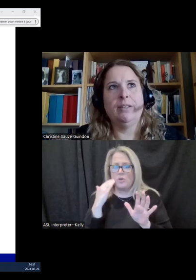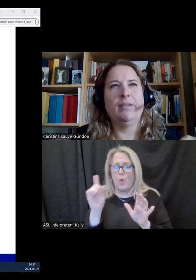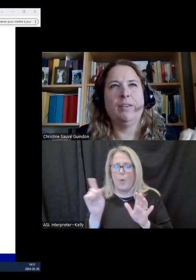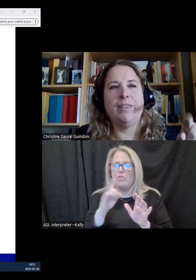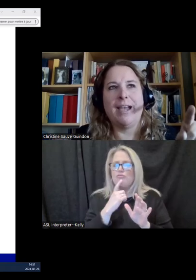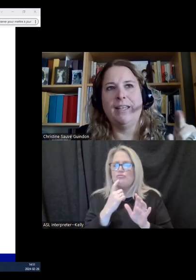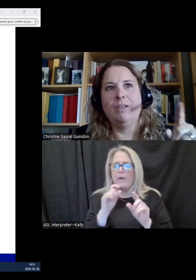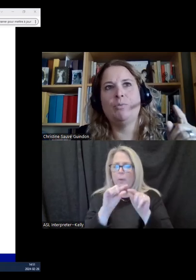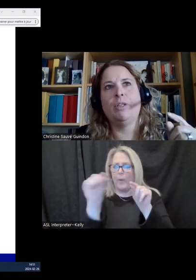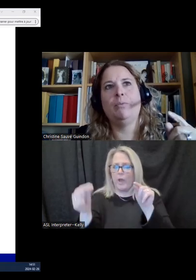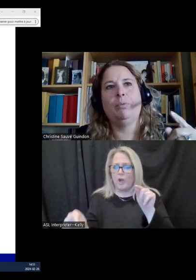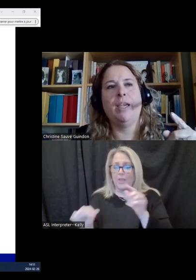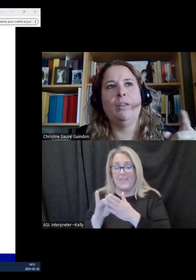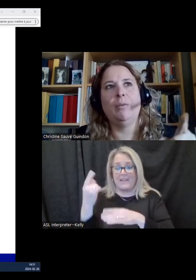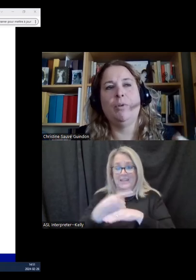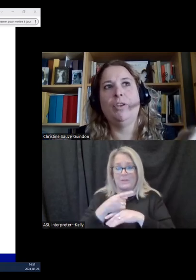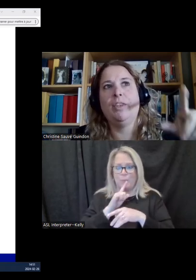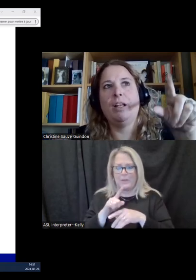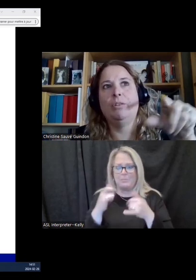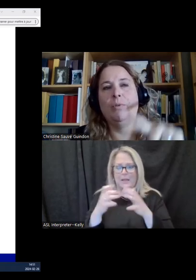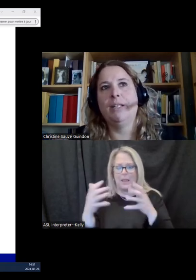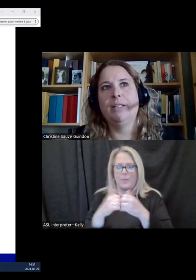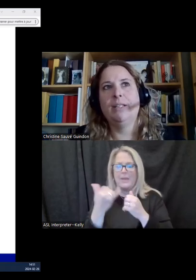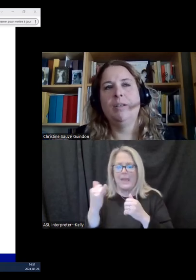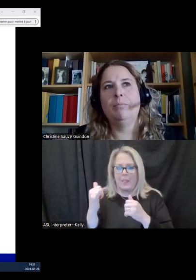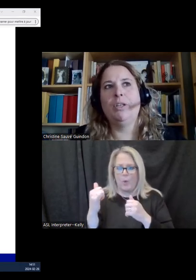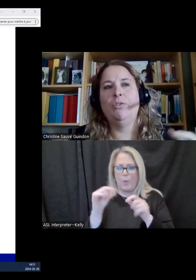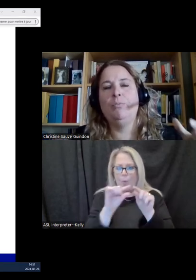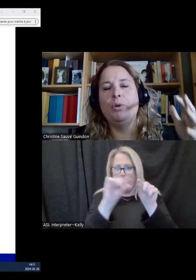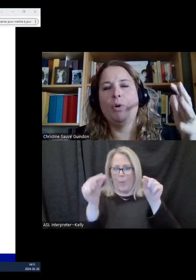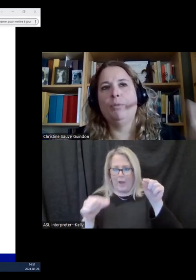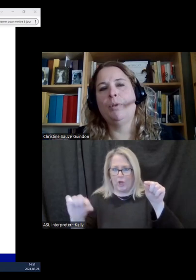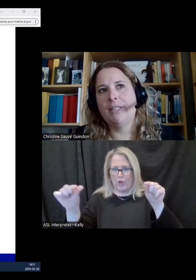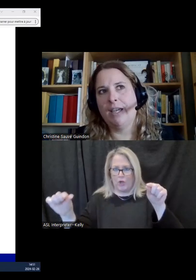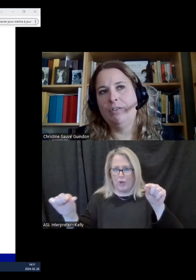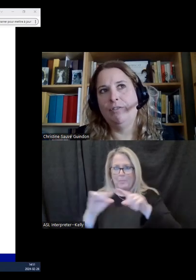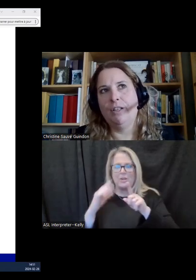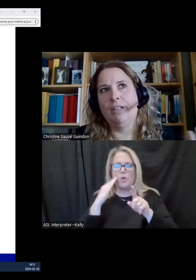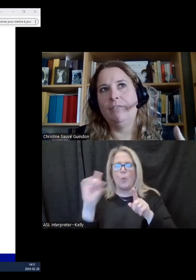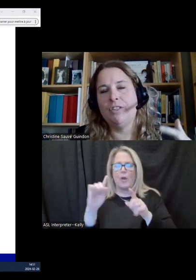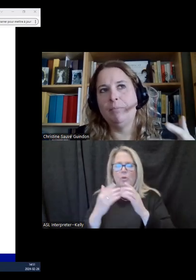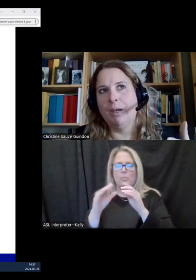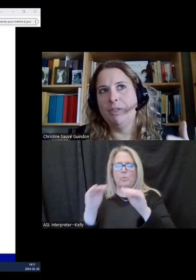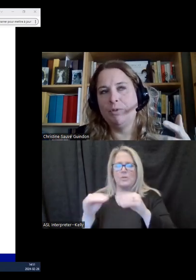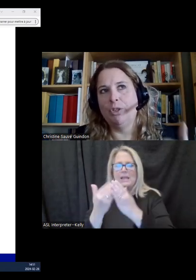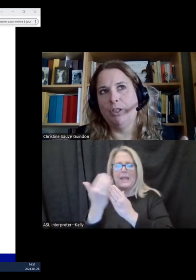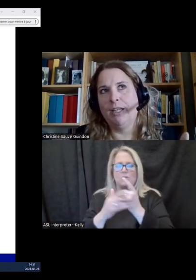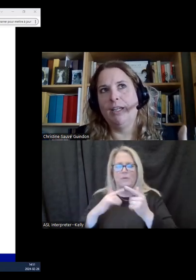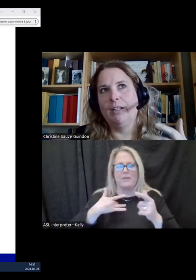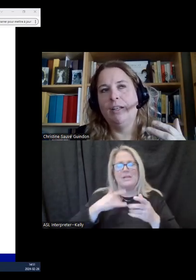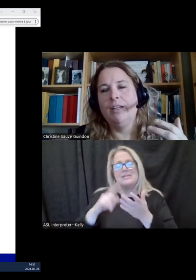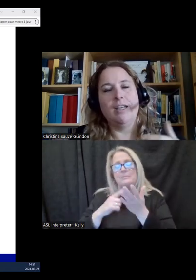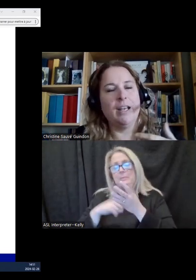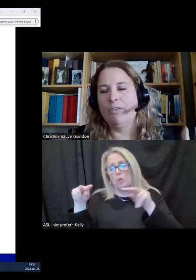went. That day he was really playing a lot with the yellow one, but he knew where to put his hand to feel it. Sometimes he was